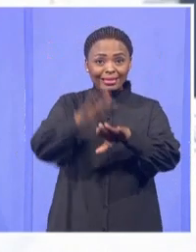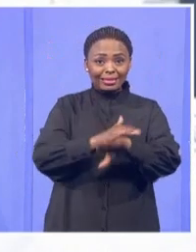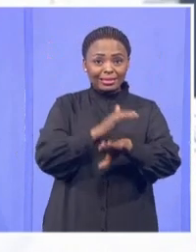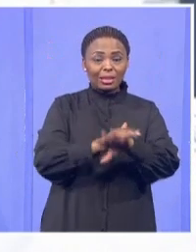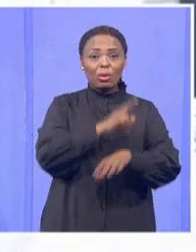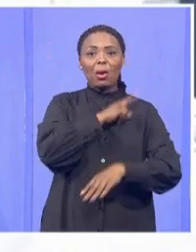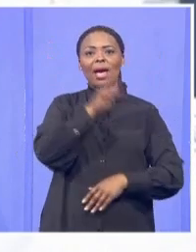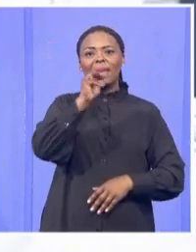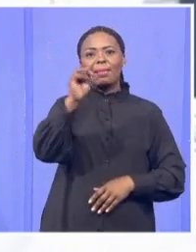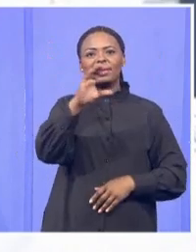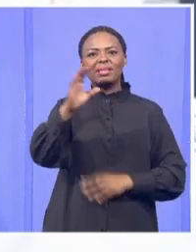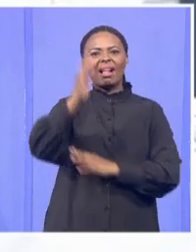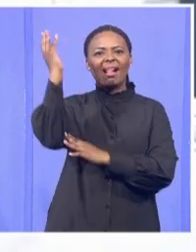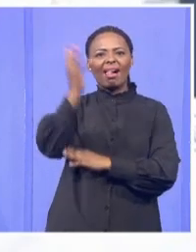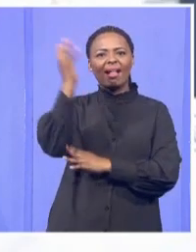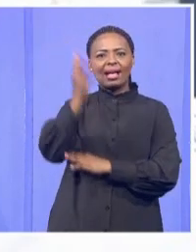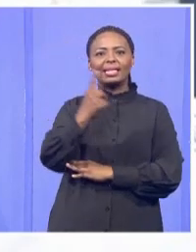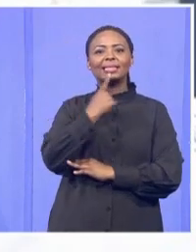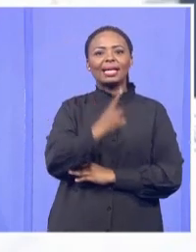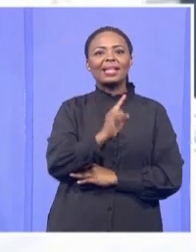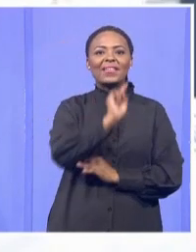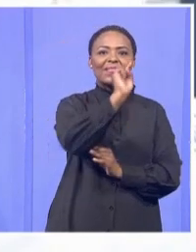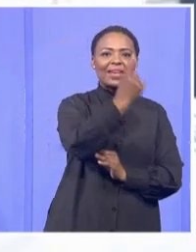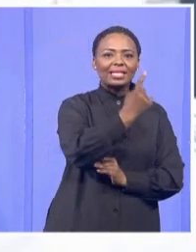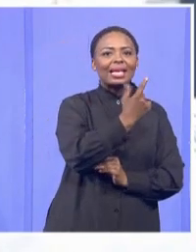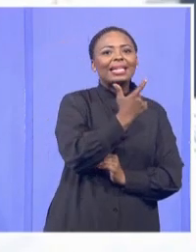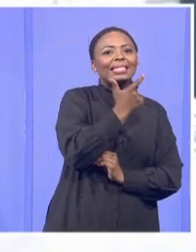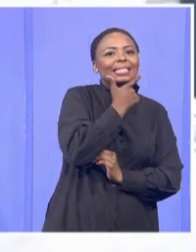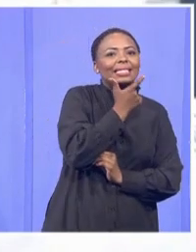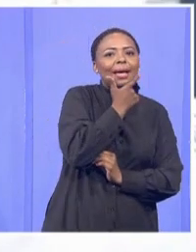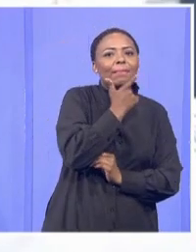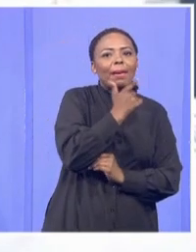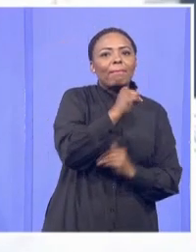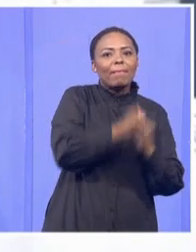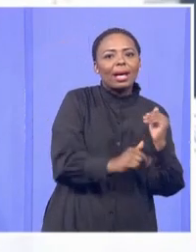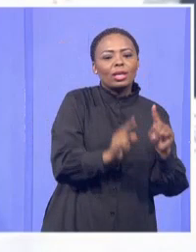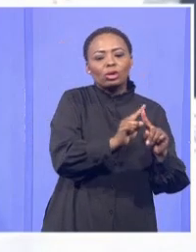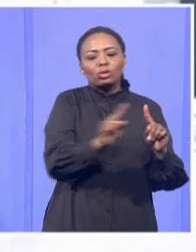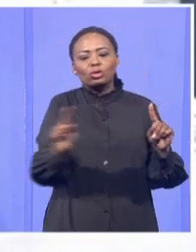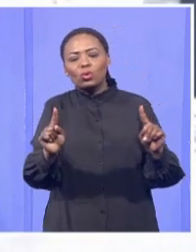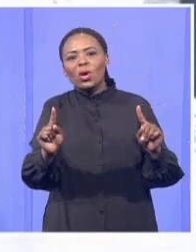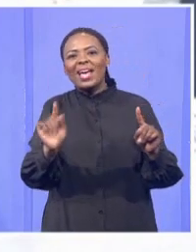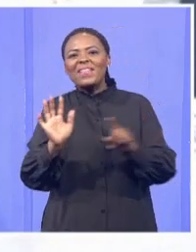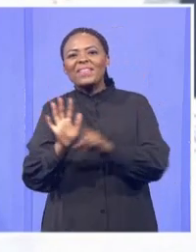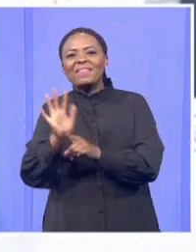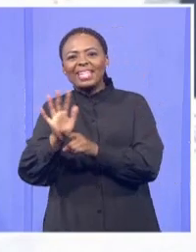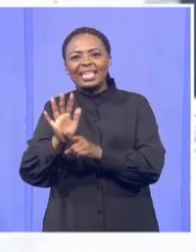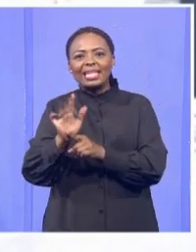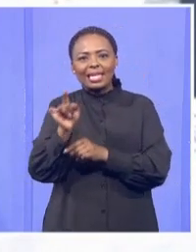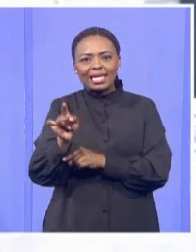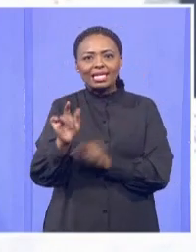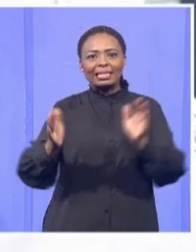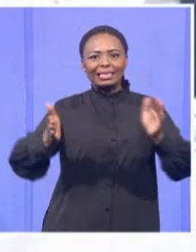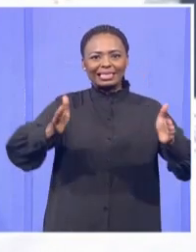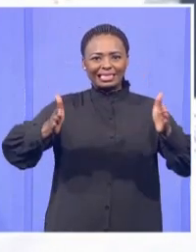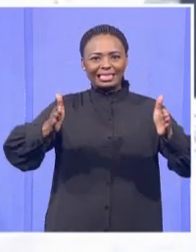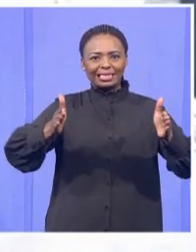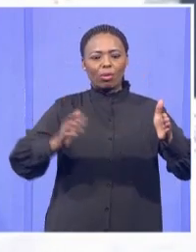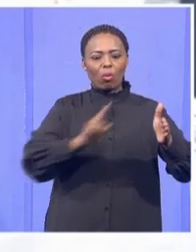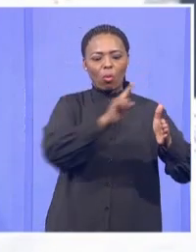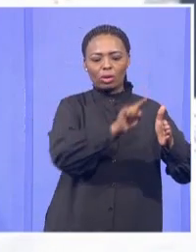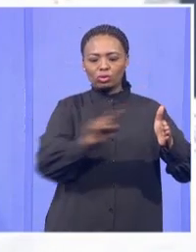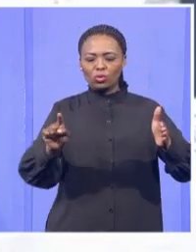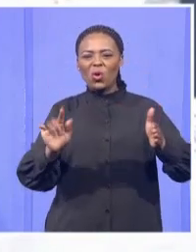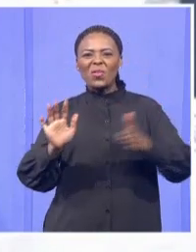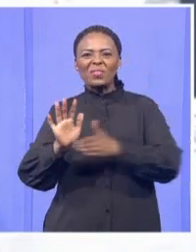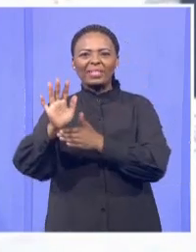presentation, he spoke of the date of the 1st to the 15th of December. That date of the 1st to the 15th of December